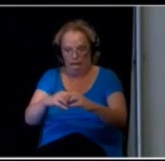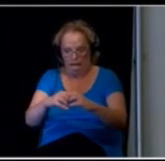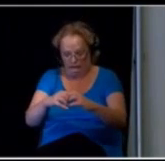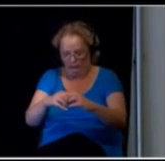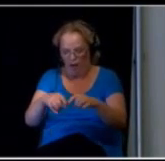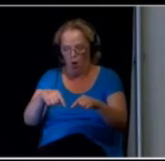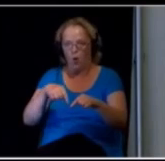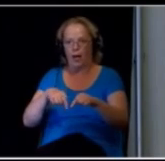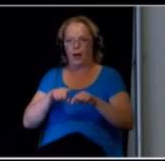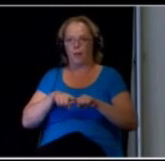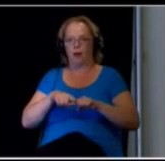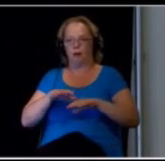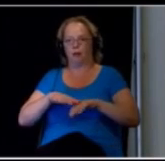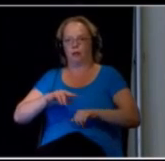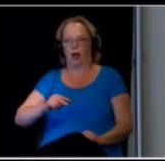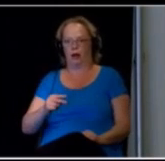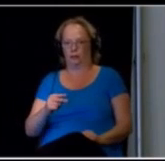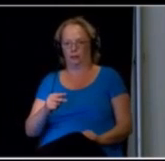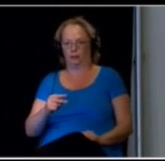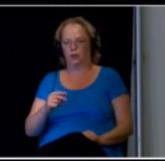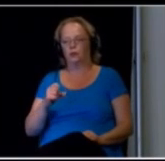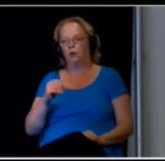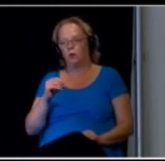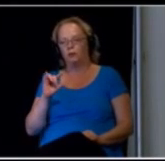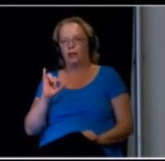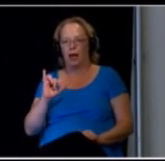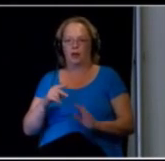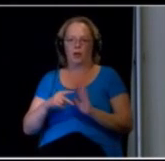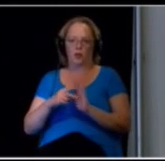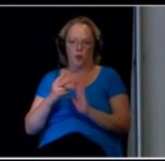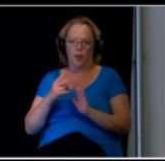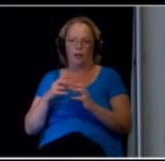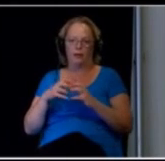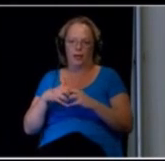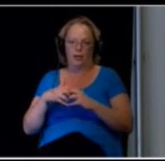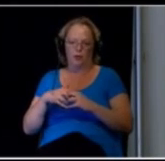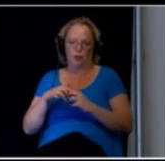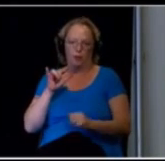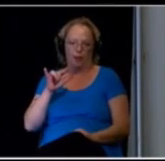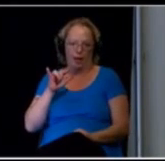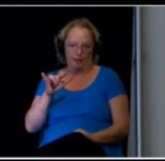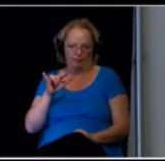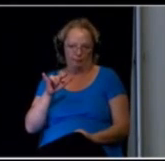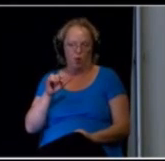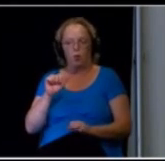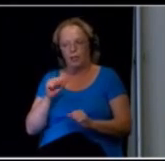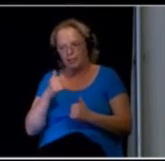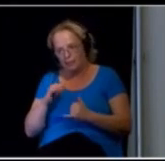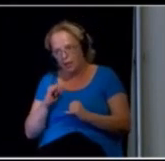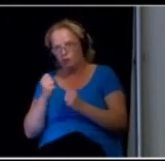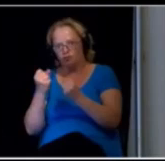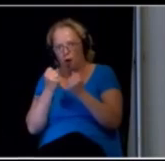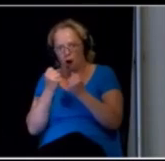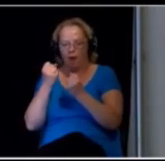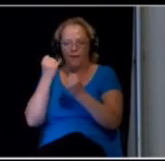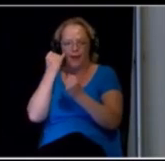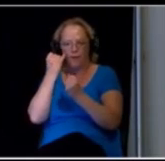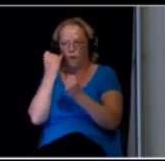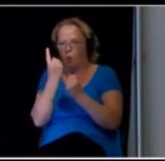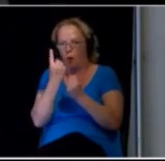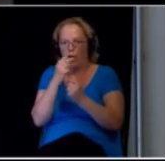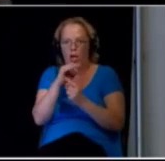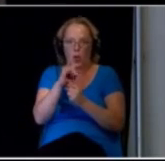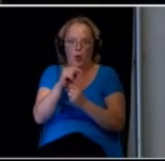twin-engine plane, and such that you can still drive even if something happens to one drive unit. So having that, I think, is a